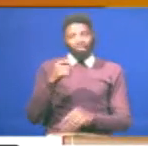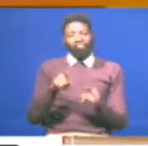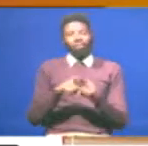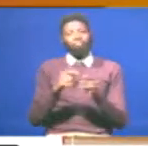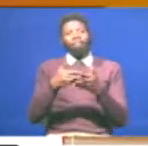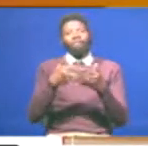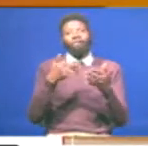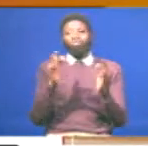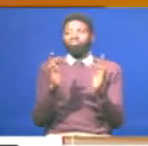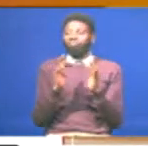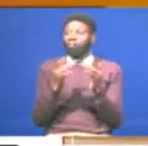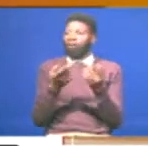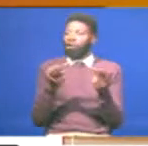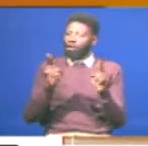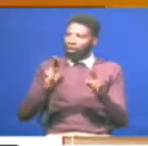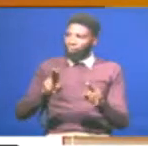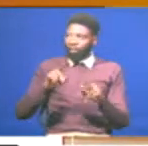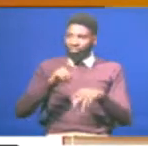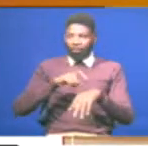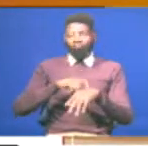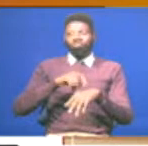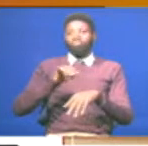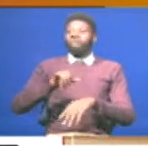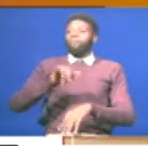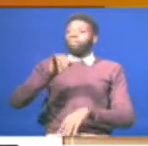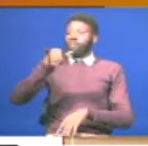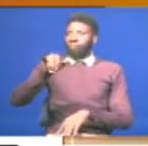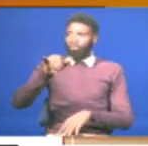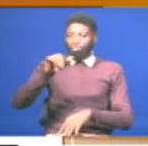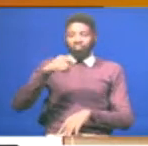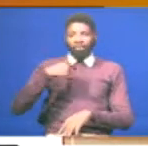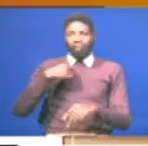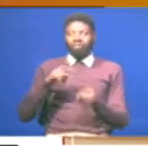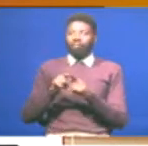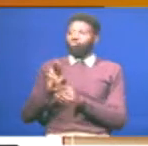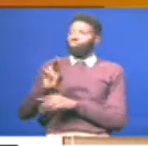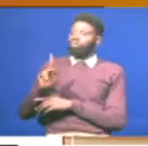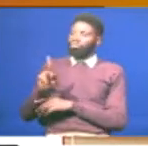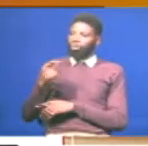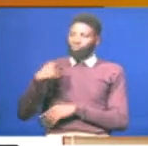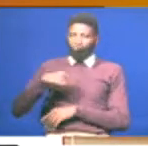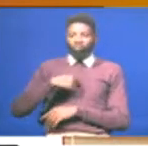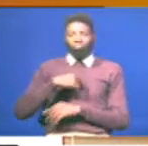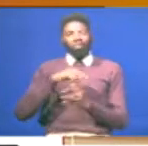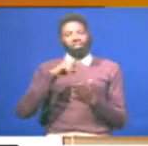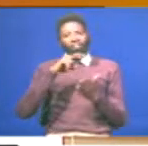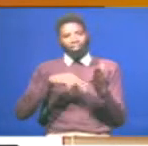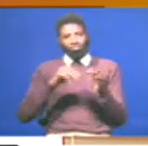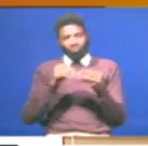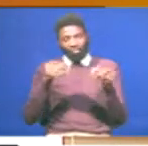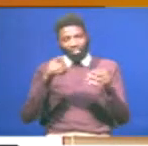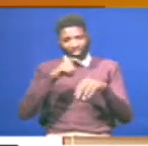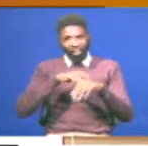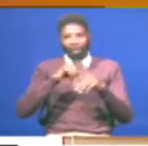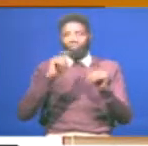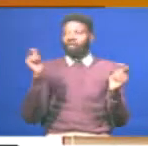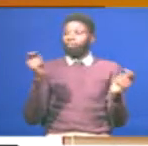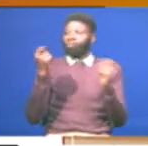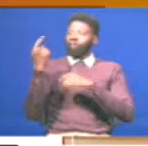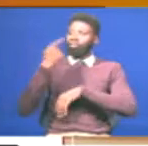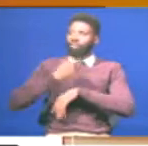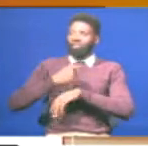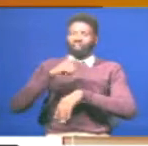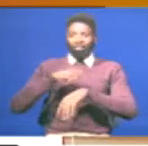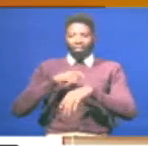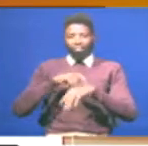if you were outside the country, for me being in the U.K., we would only get newspapers like on Jamhuri Day, when we would travel from York to